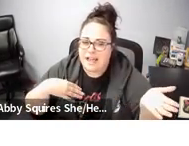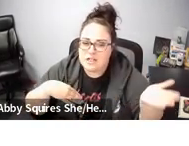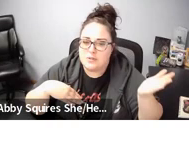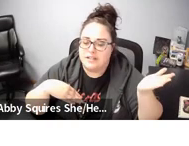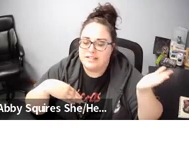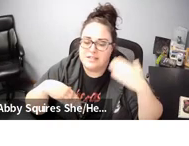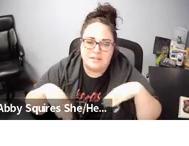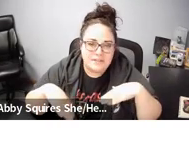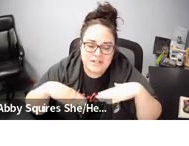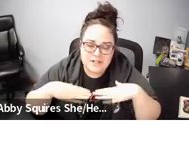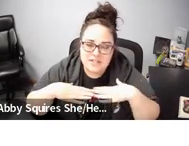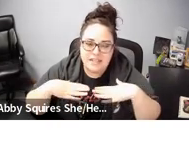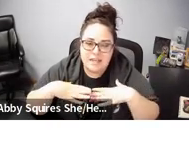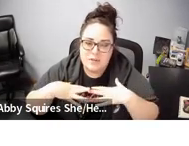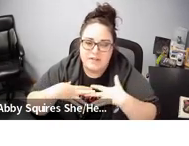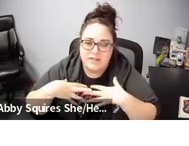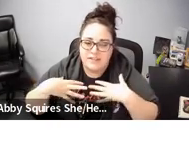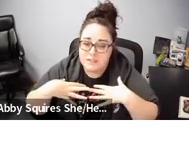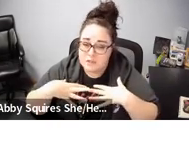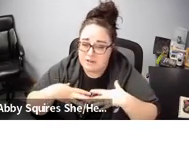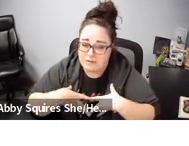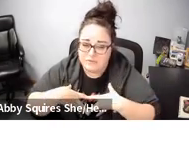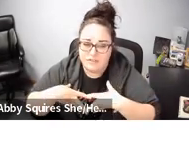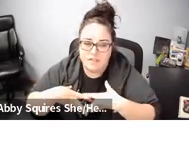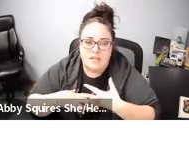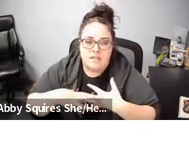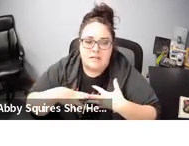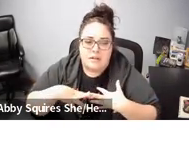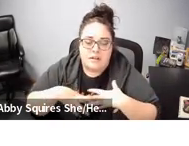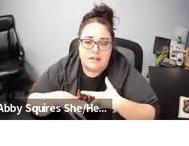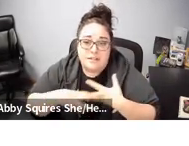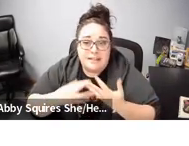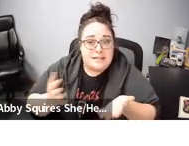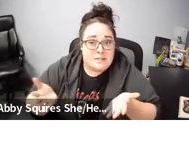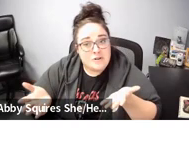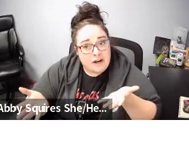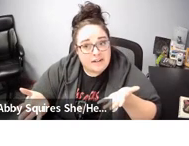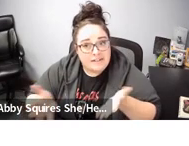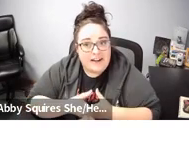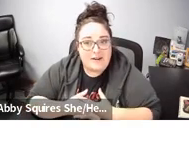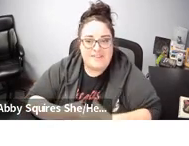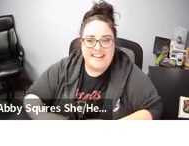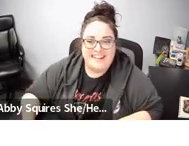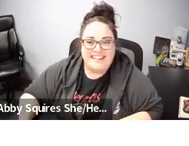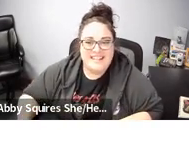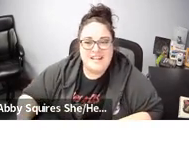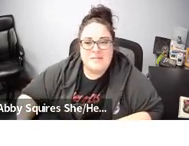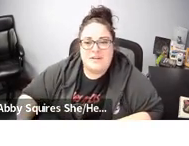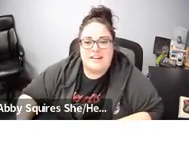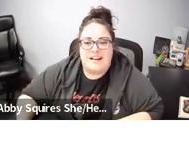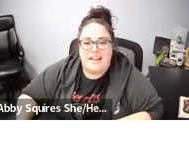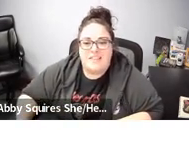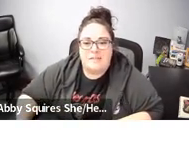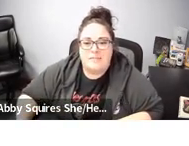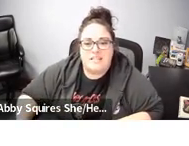the actual accessibility features in the game. So I didn't find that super helpful, but I mean, I guess they're trying.